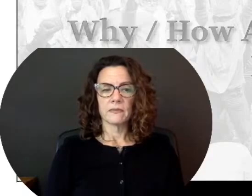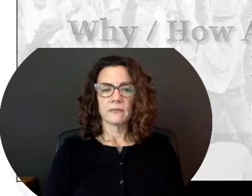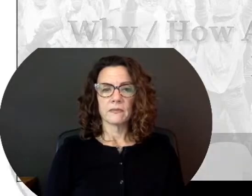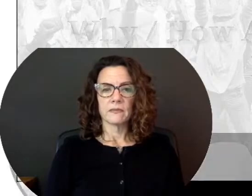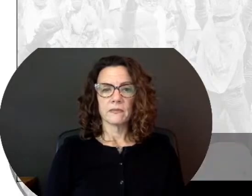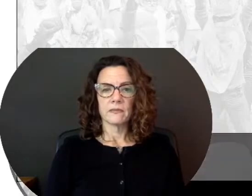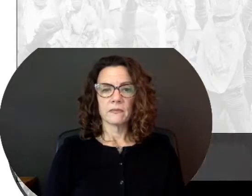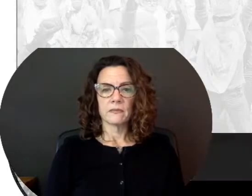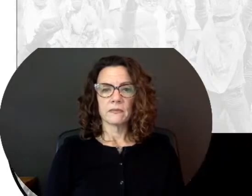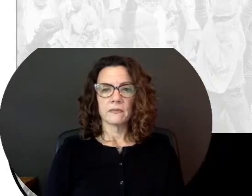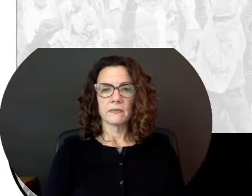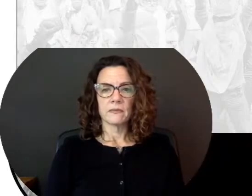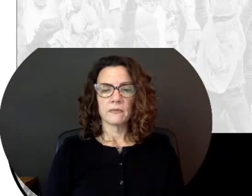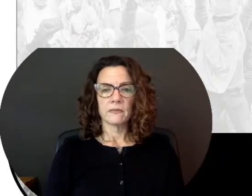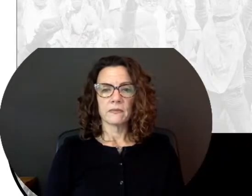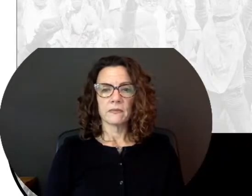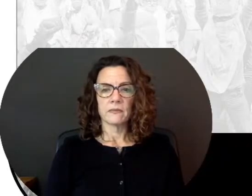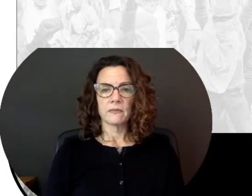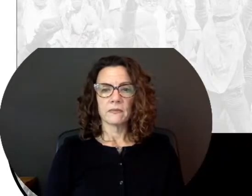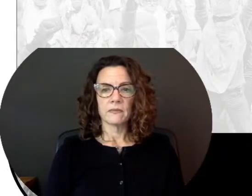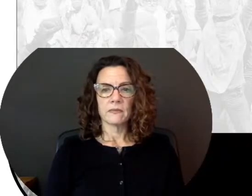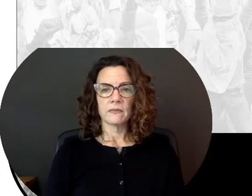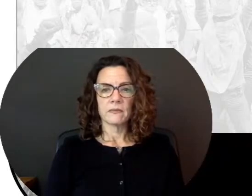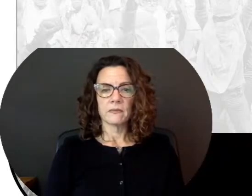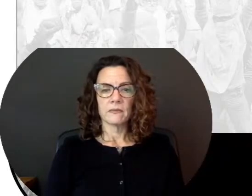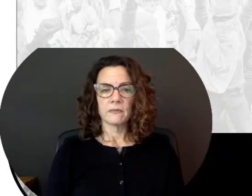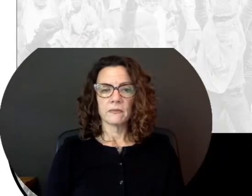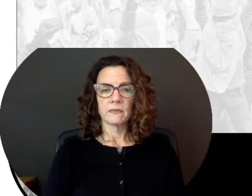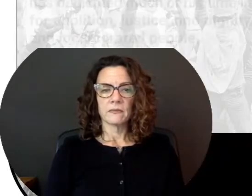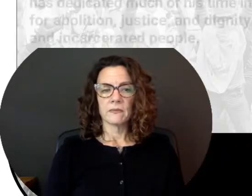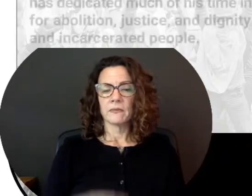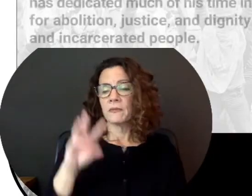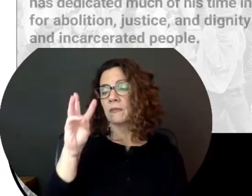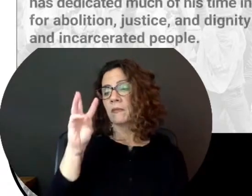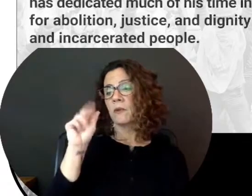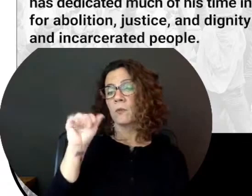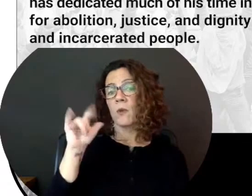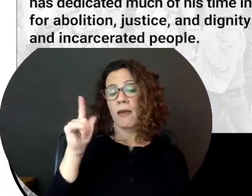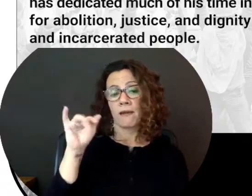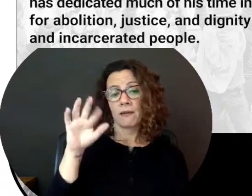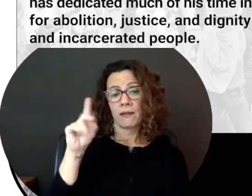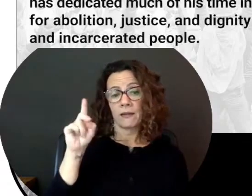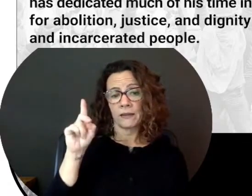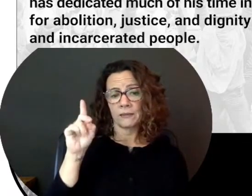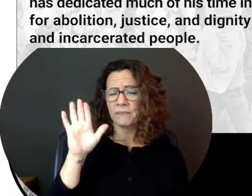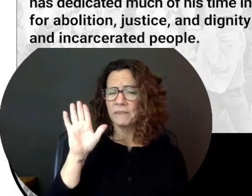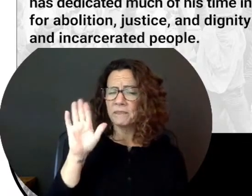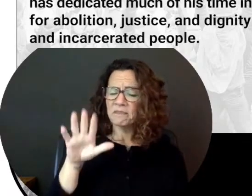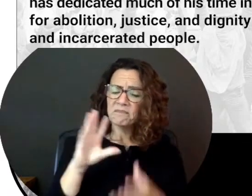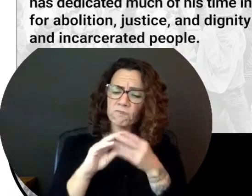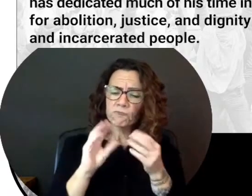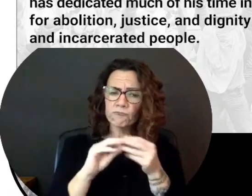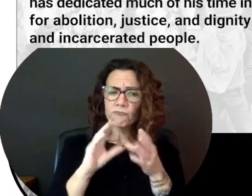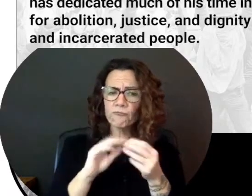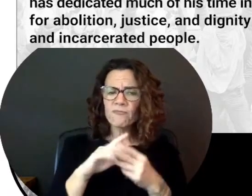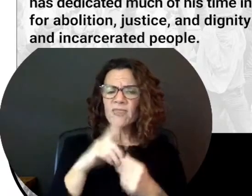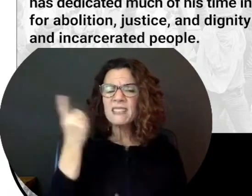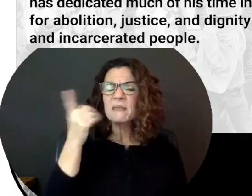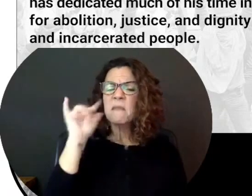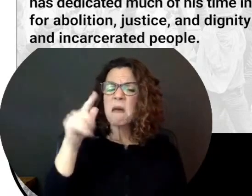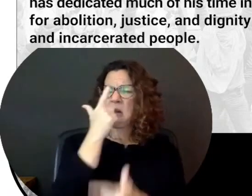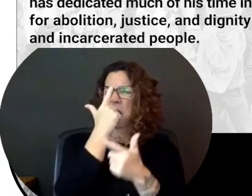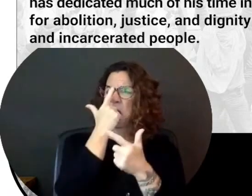Well, something that's interesting to me is that public health experts are looking at prisons and their relationship to overall public